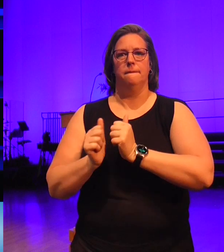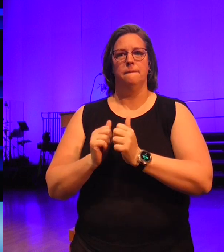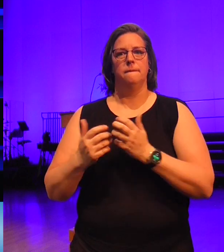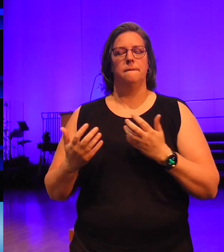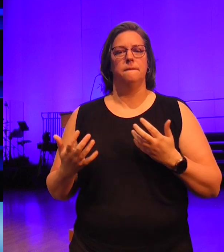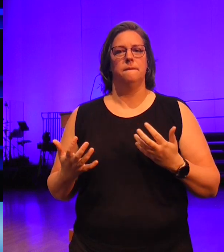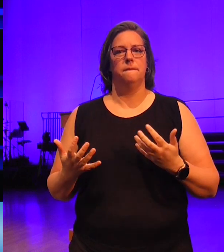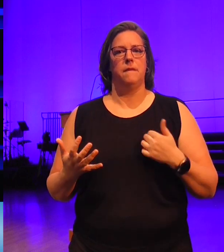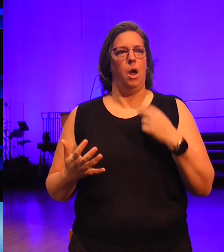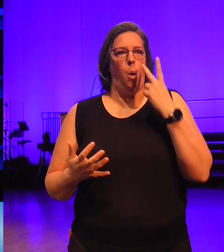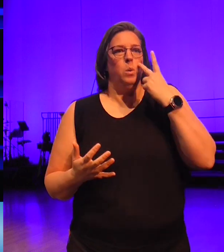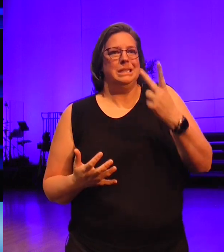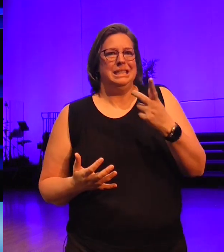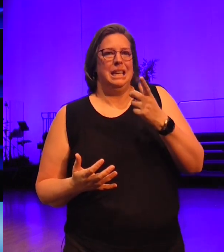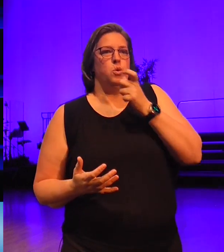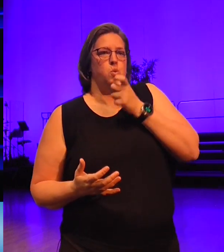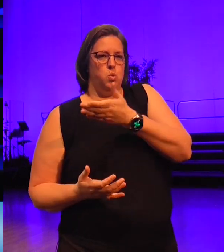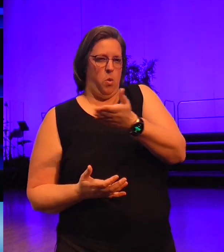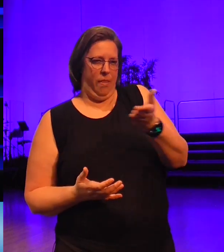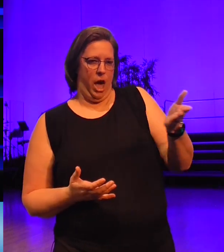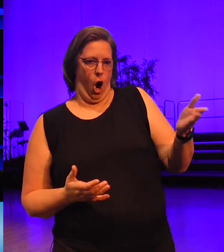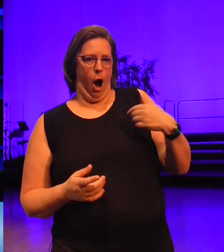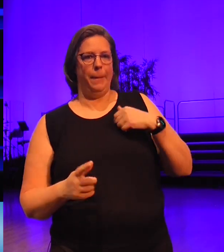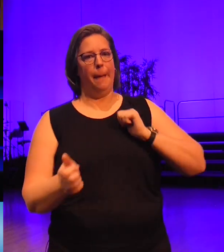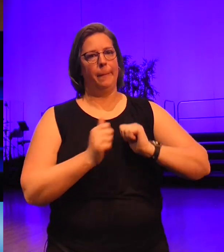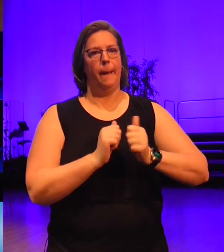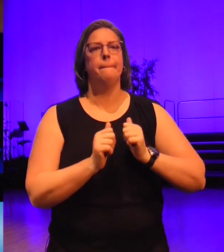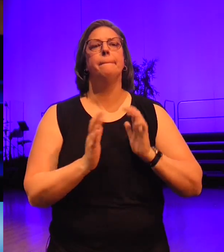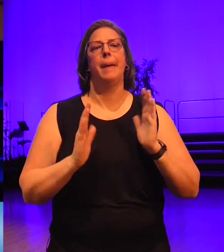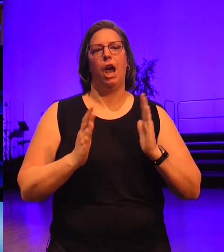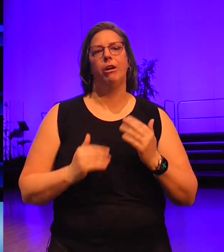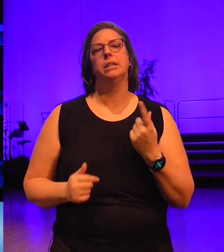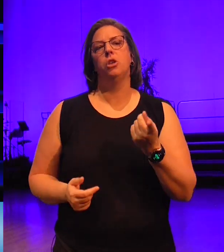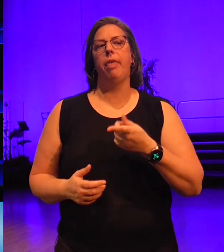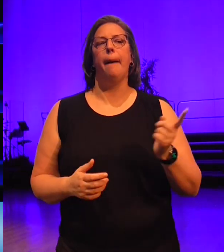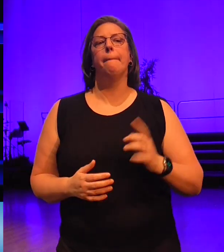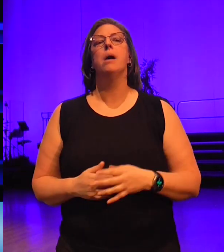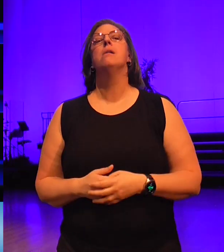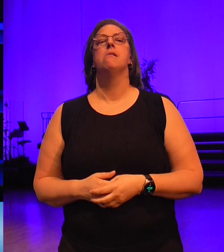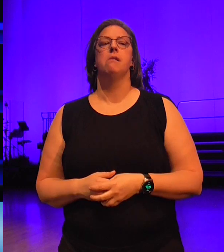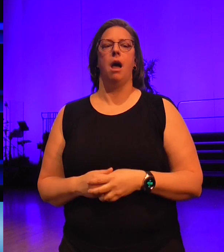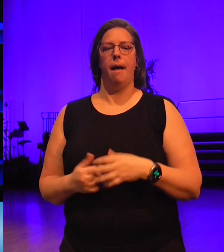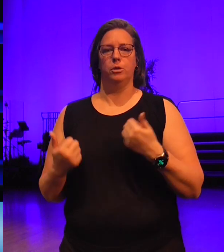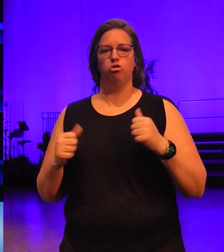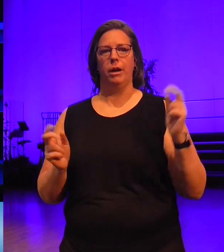for who they are. You compare yourself to them or try to one-up them in some way.